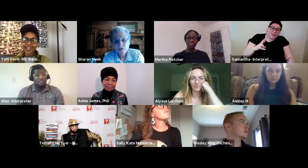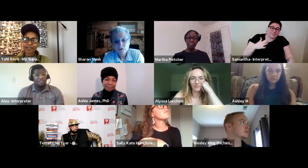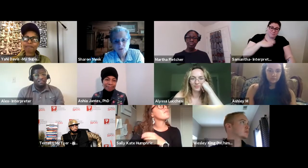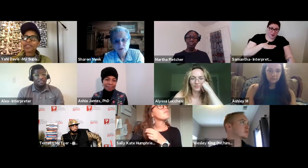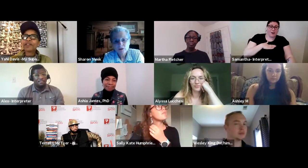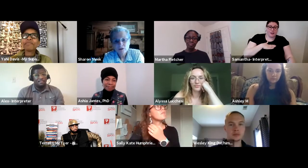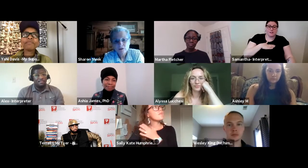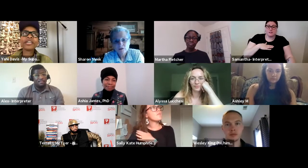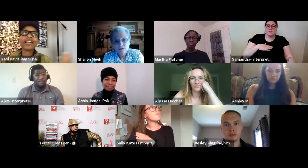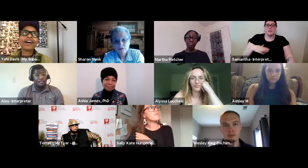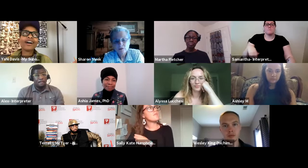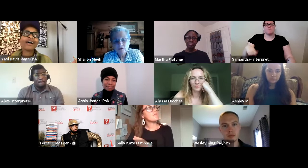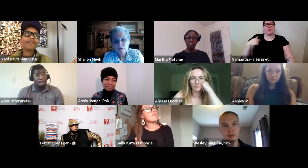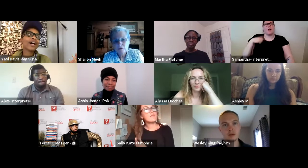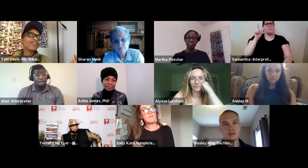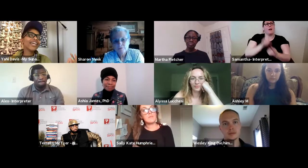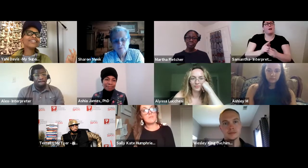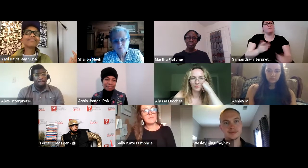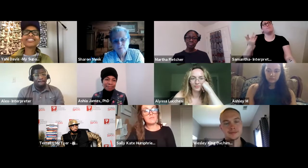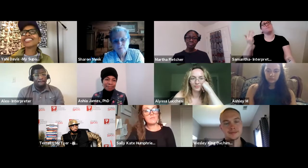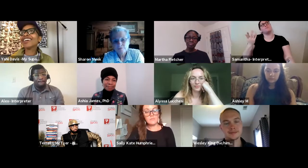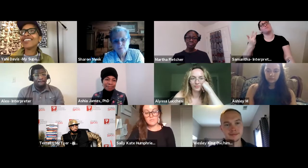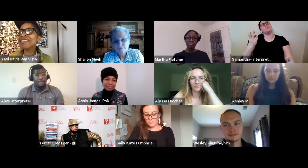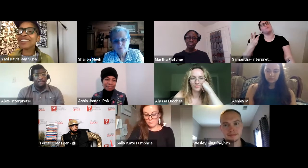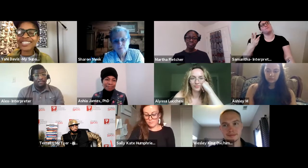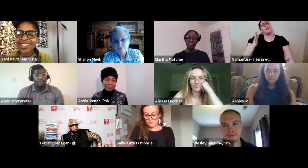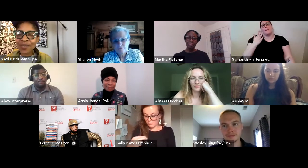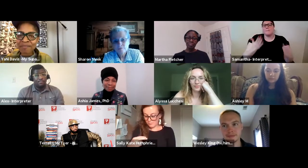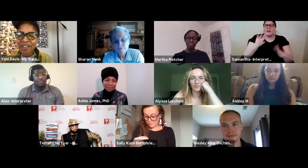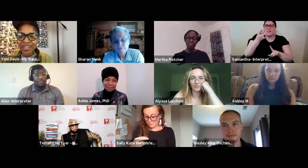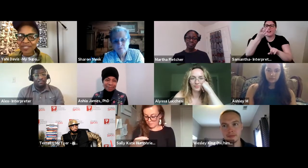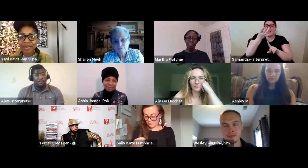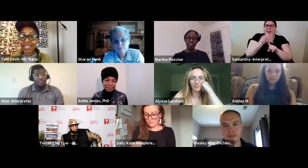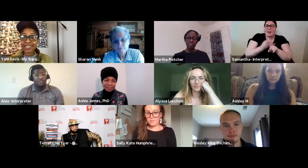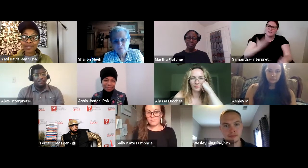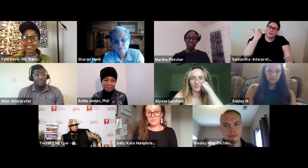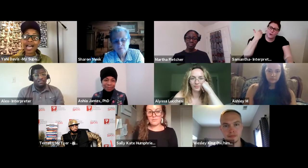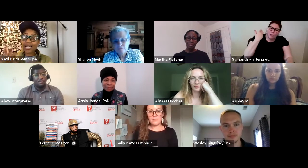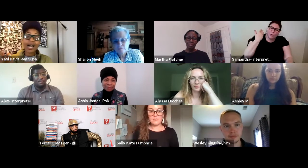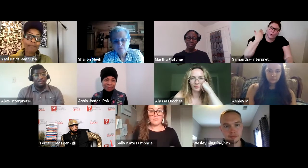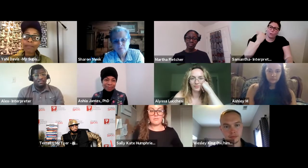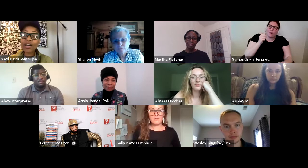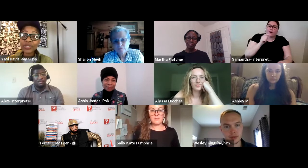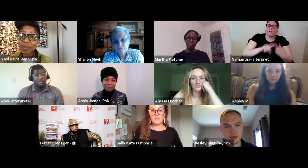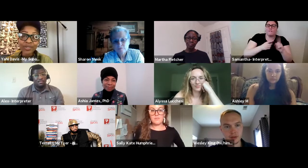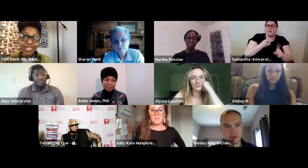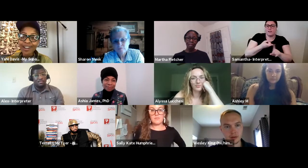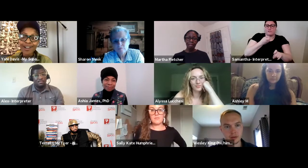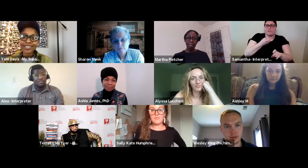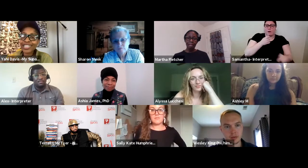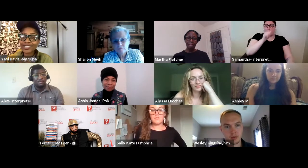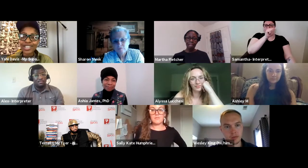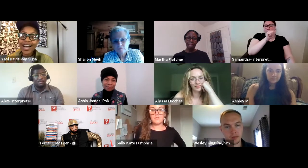met maybe about 8 months ago. 8 months ago, one of my friends from Atlanta was like, my mother's about